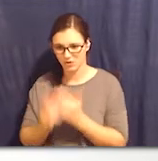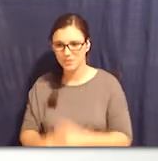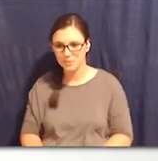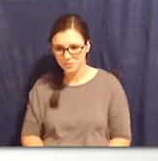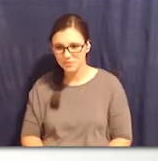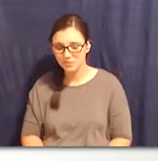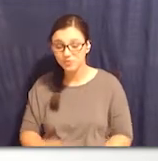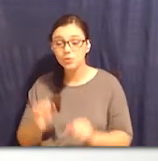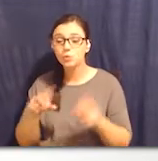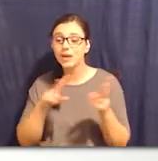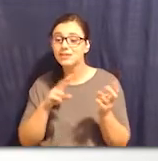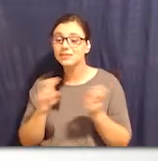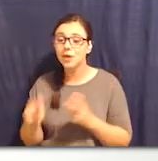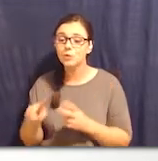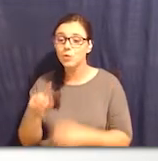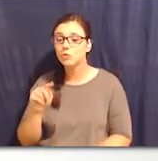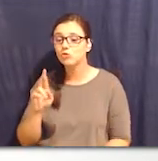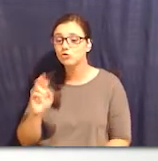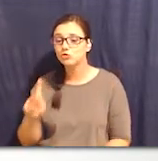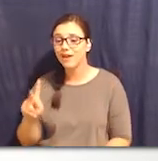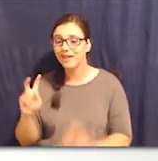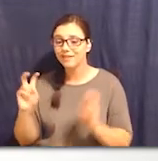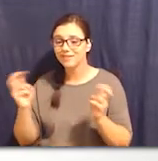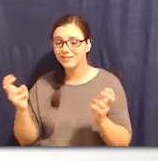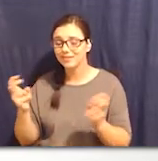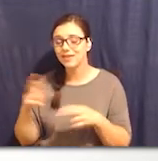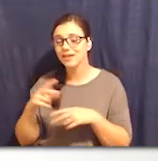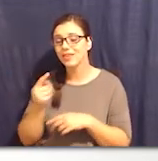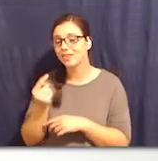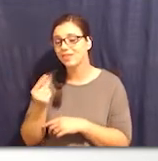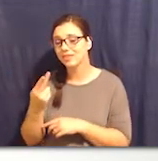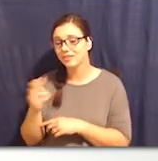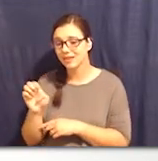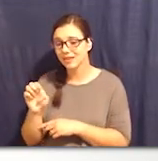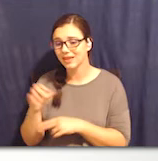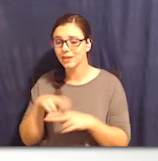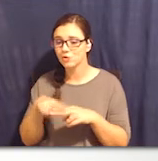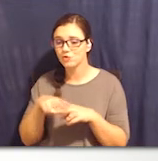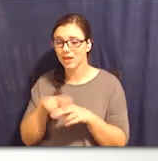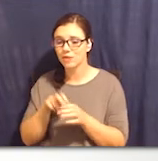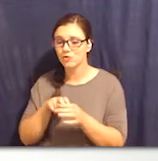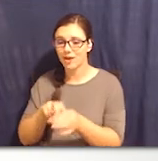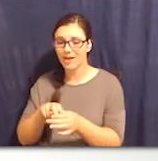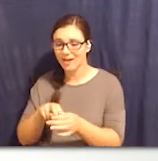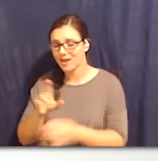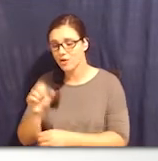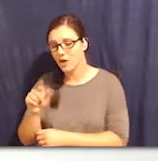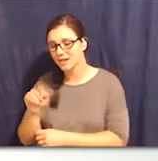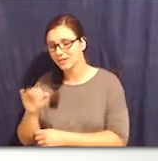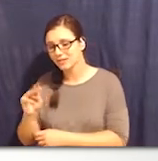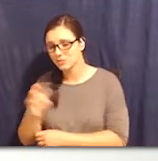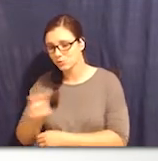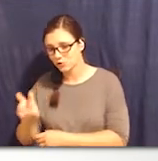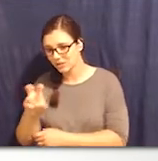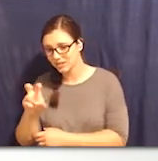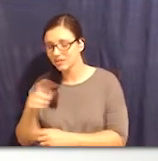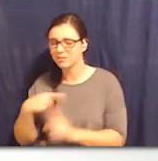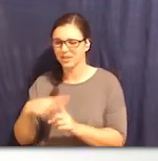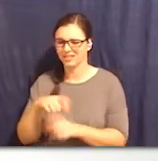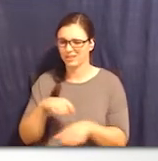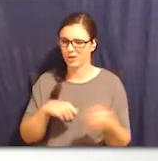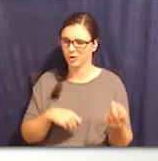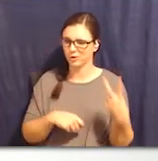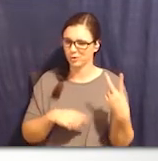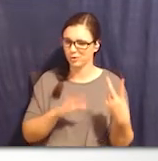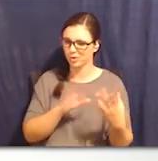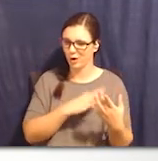piece while you read the book. You can download the track titled The Train Ride, an Autism Journey,